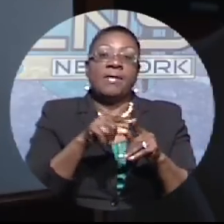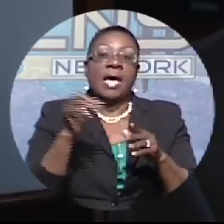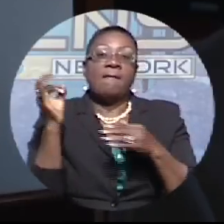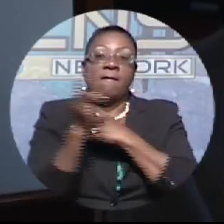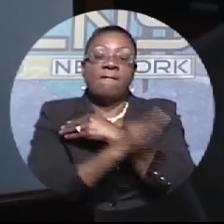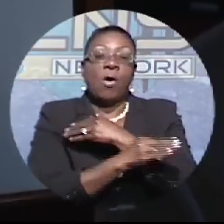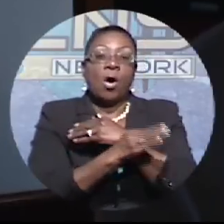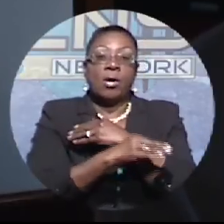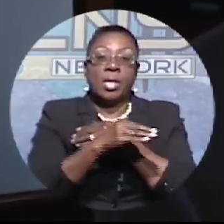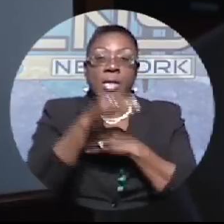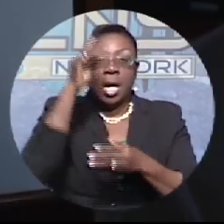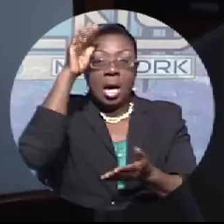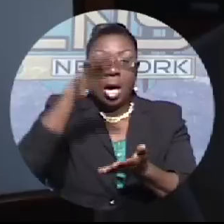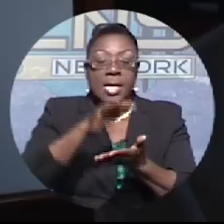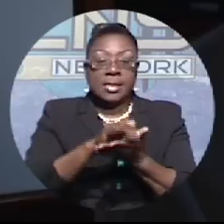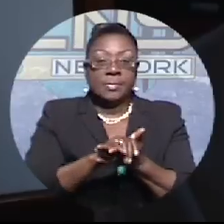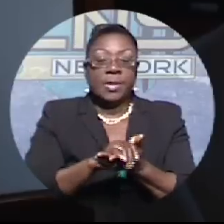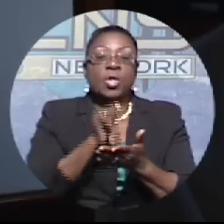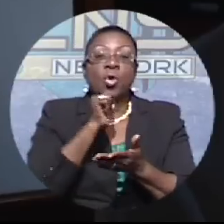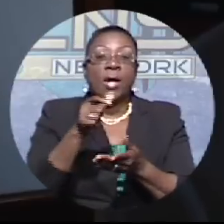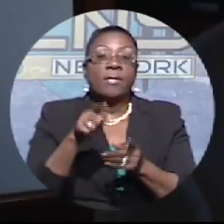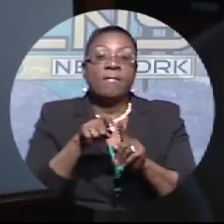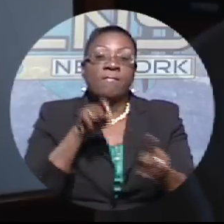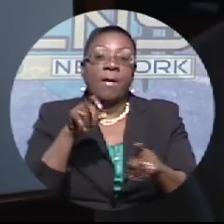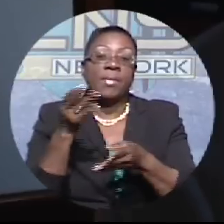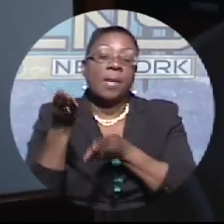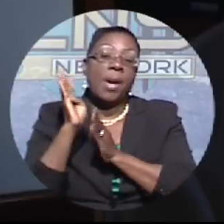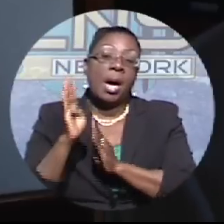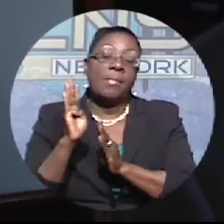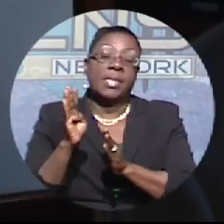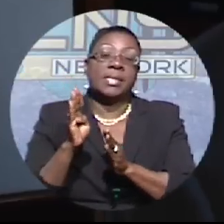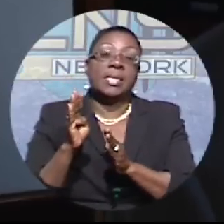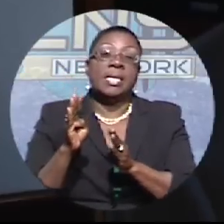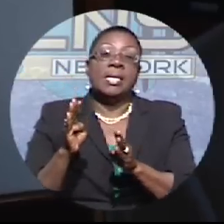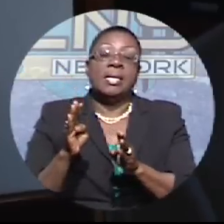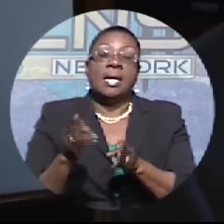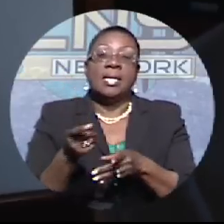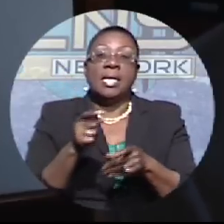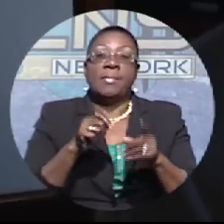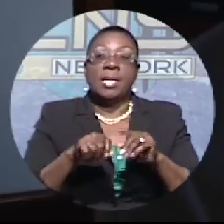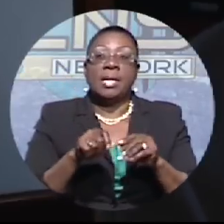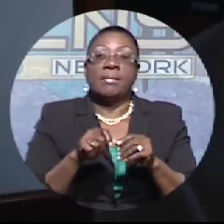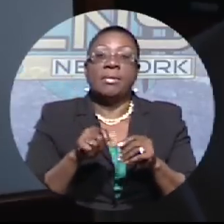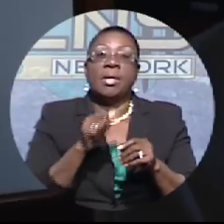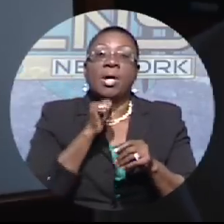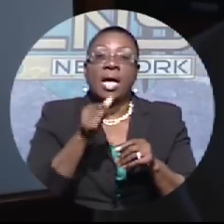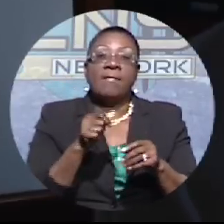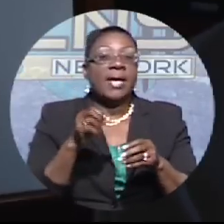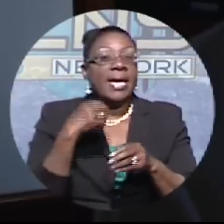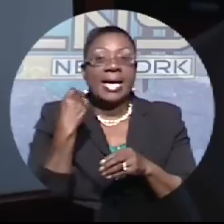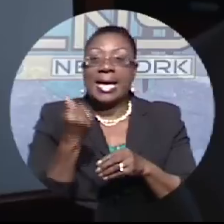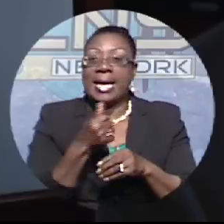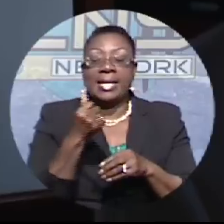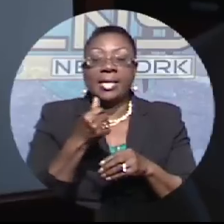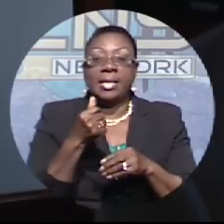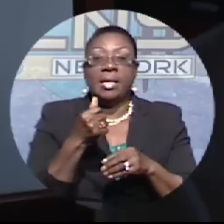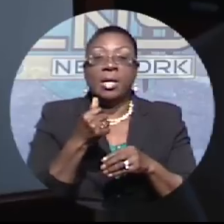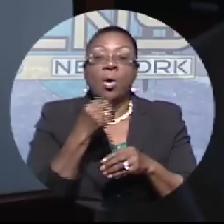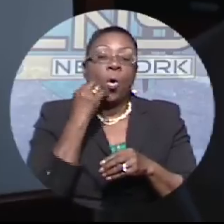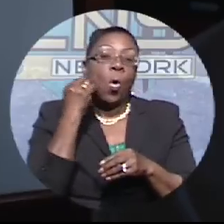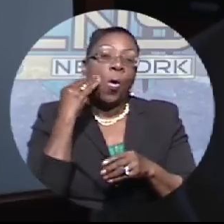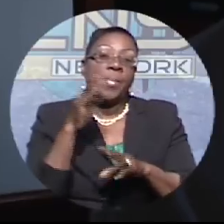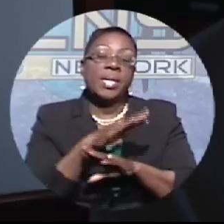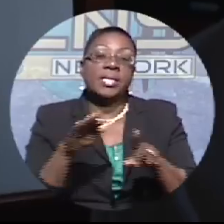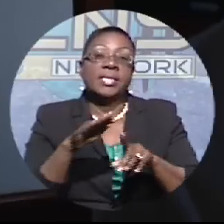the Bahamas, because those spouses may not have a nationality. Some of them might be in a situation stateless. And we also believe that